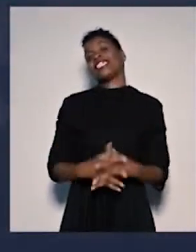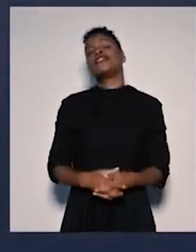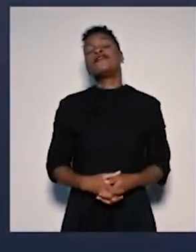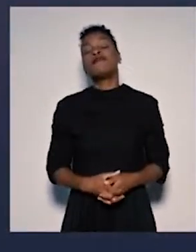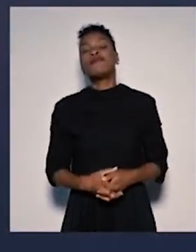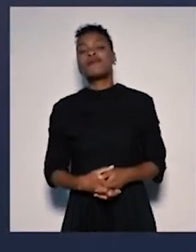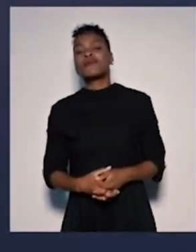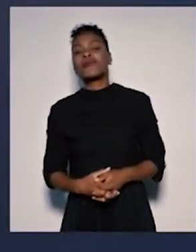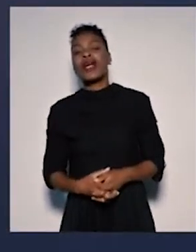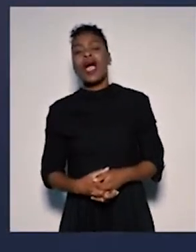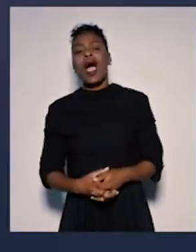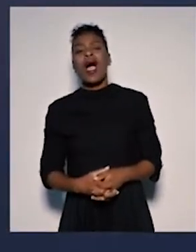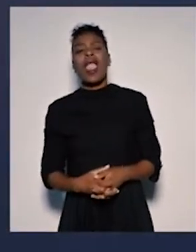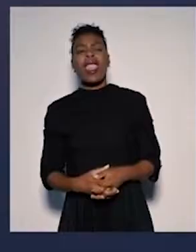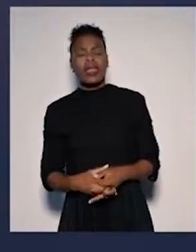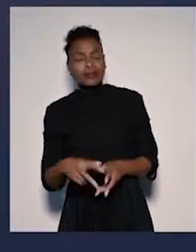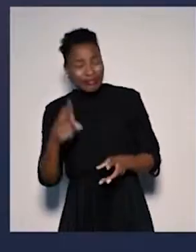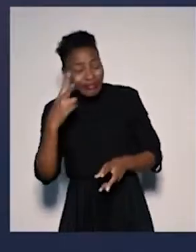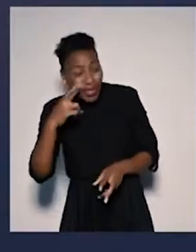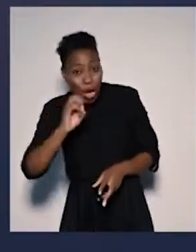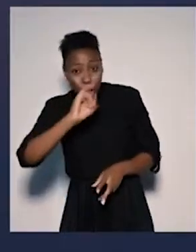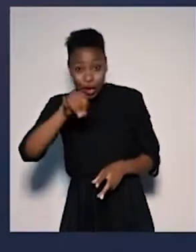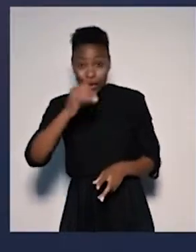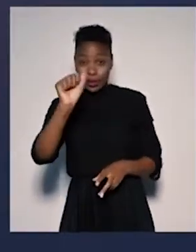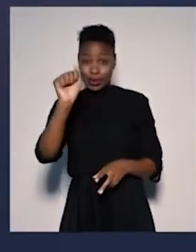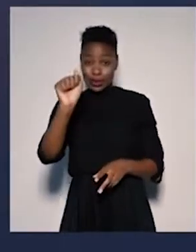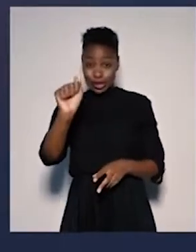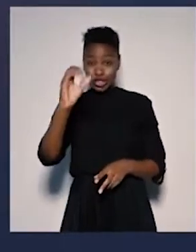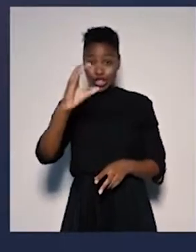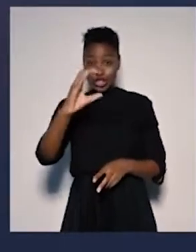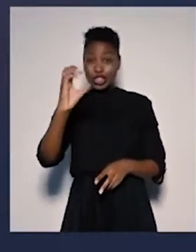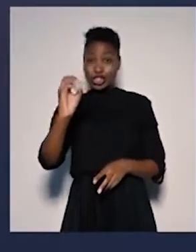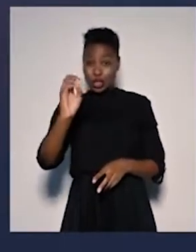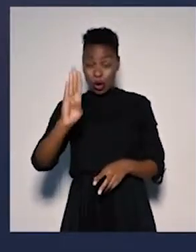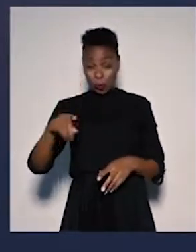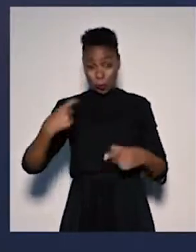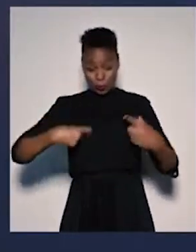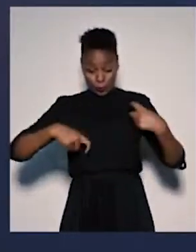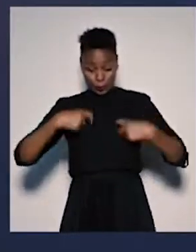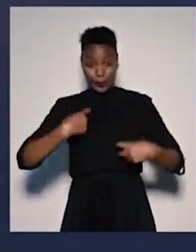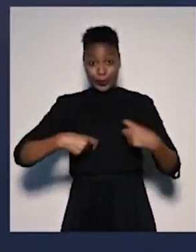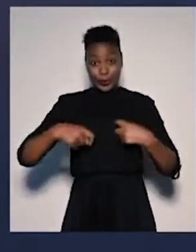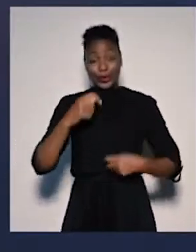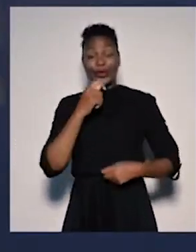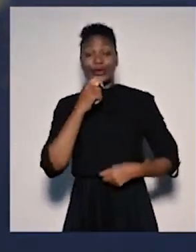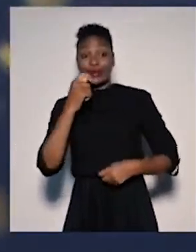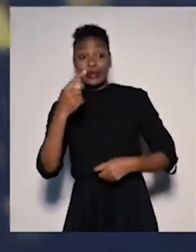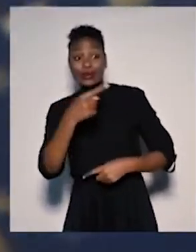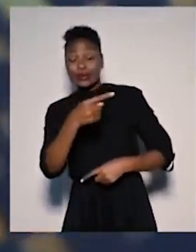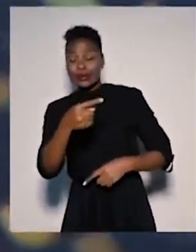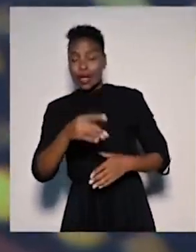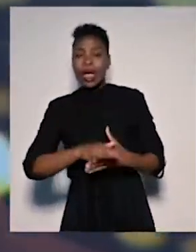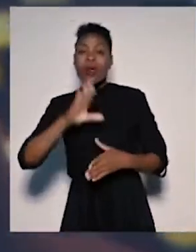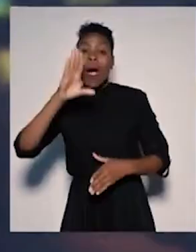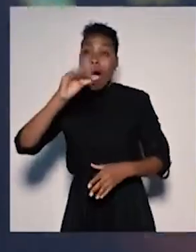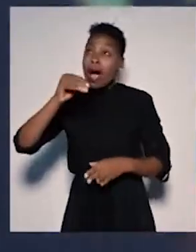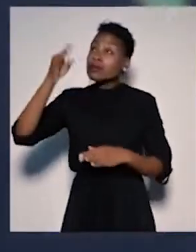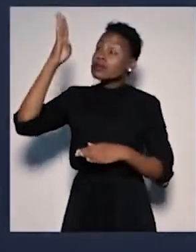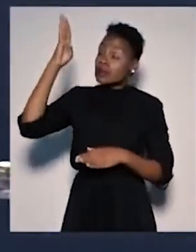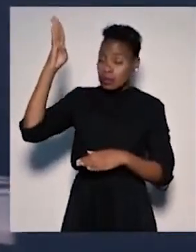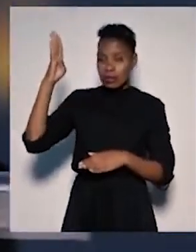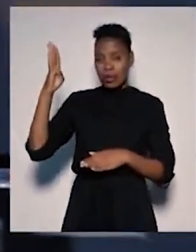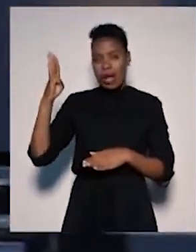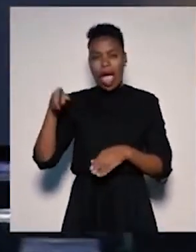So you go and look for it. Jacob did that. So when you use a fleece, this is where you ask God for